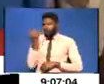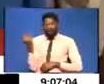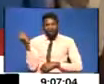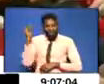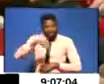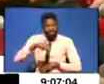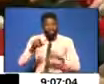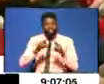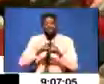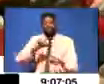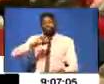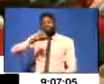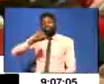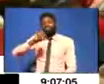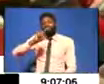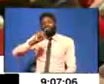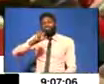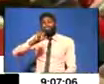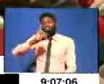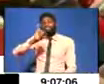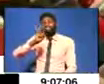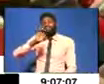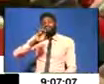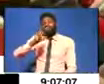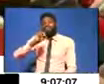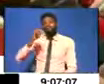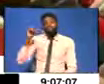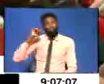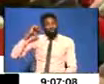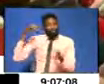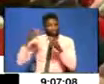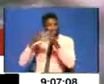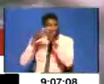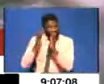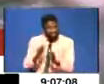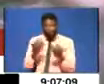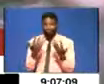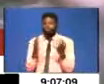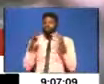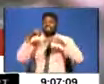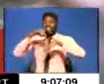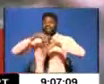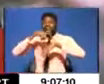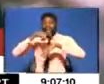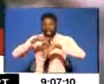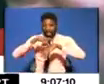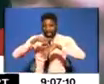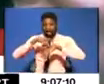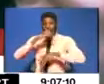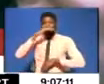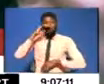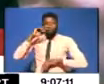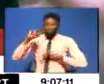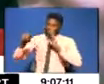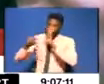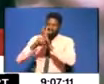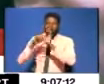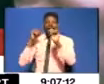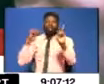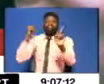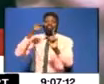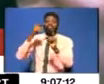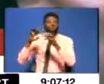Kabogo, celebrated as Musalia Mudavadi tore into Azimio la Umoja. For the avoidance of doubt, yes,